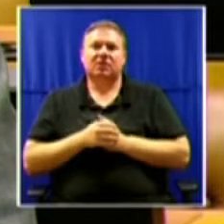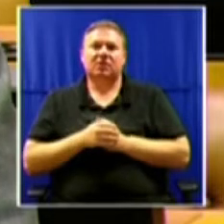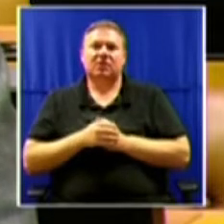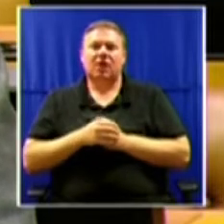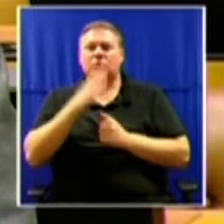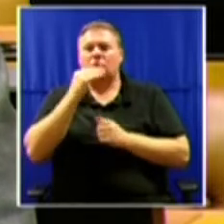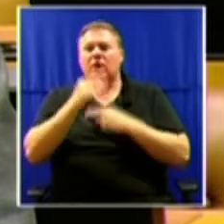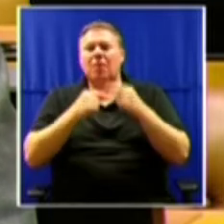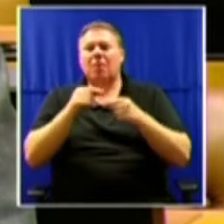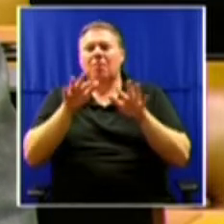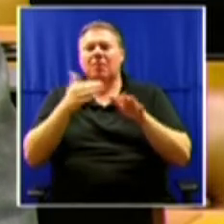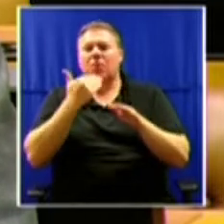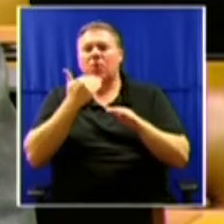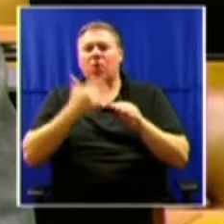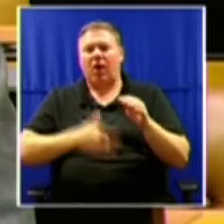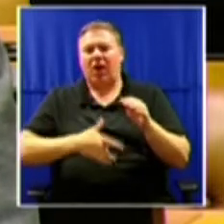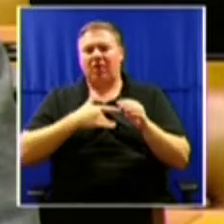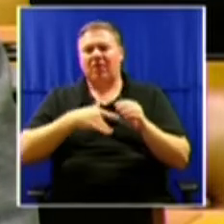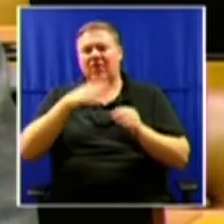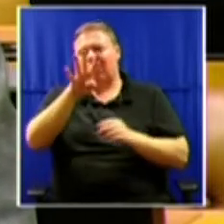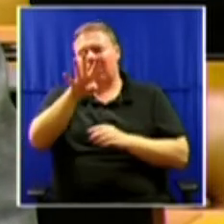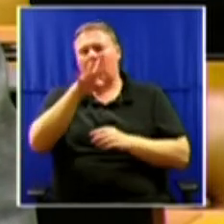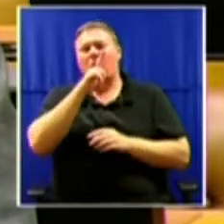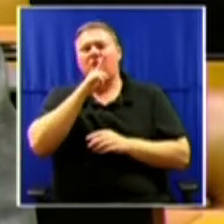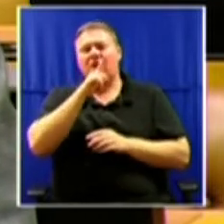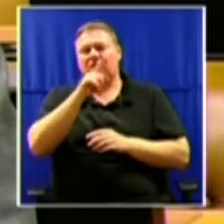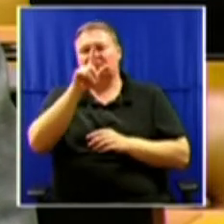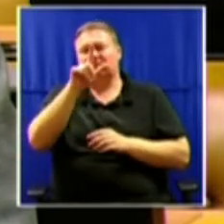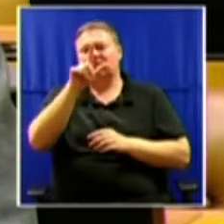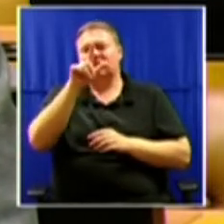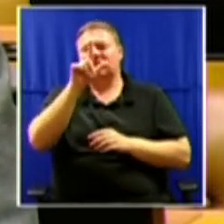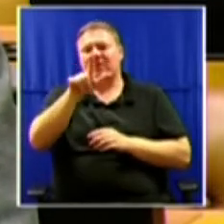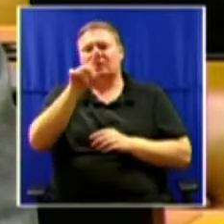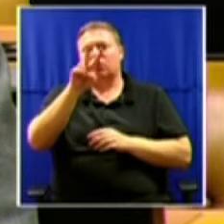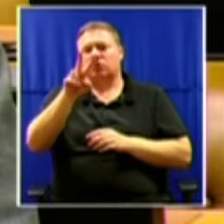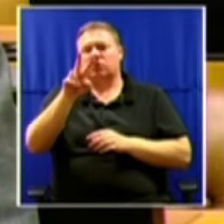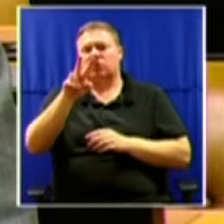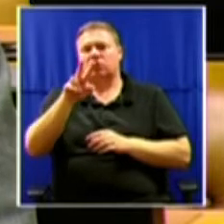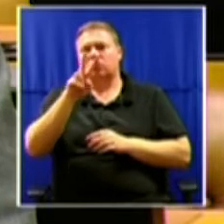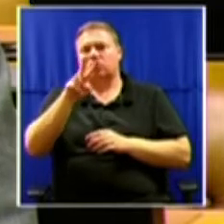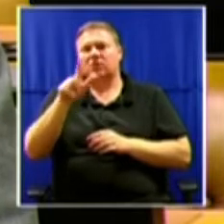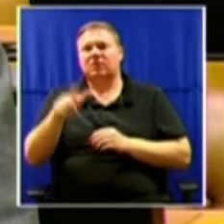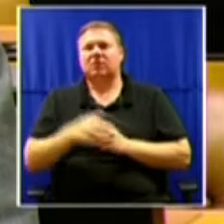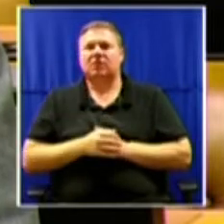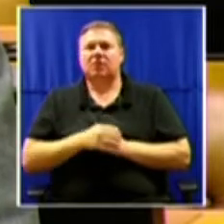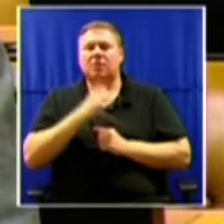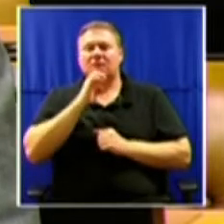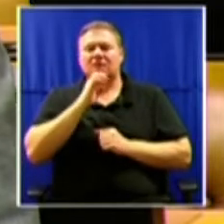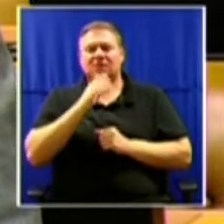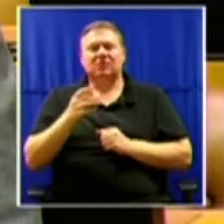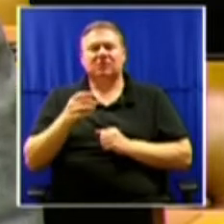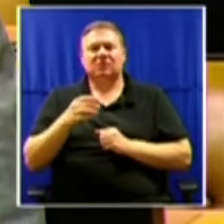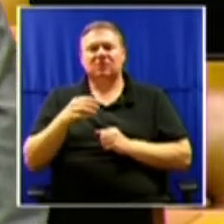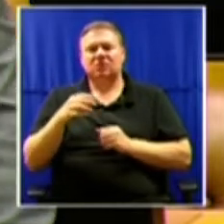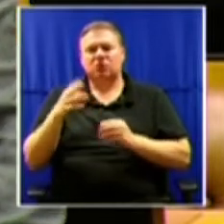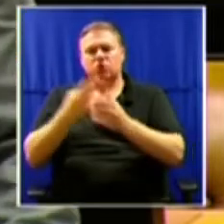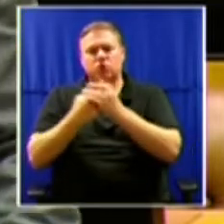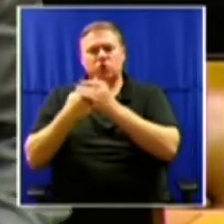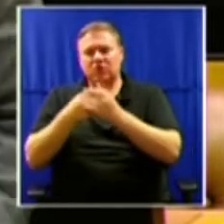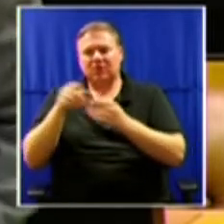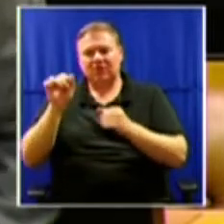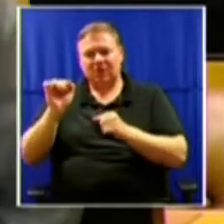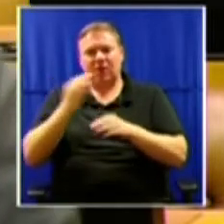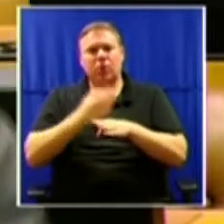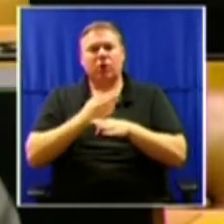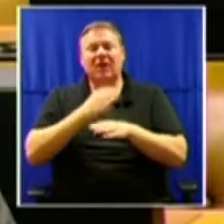are doing life. There are 4,724 which means those units are doing their work. Might not be enough, but they are doing their